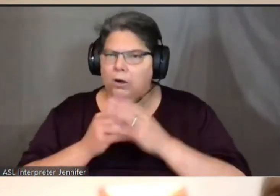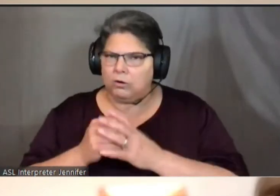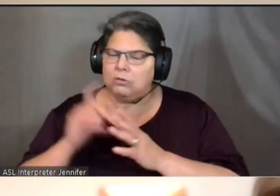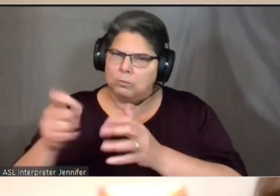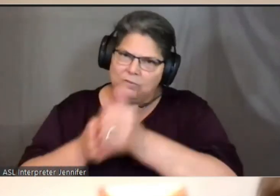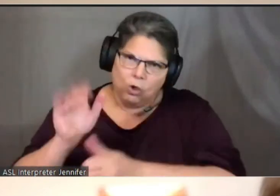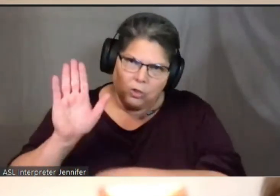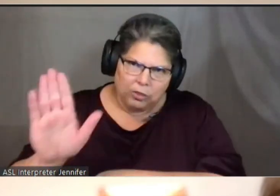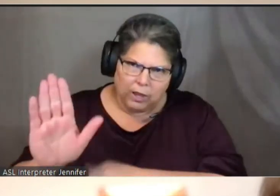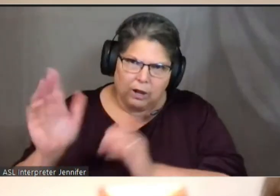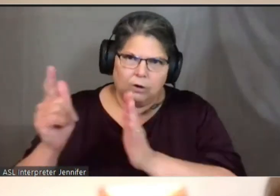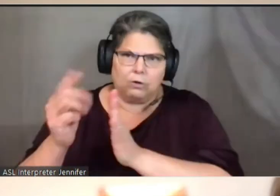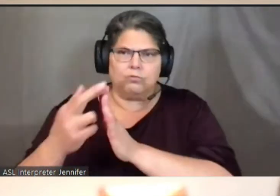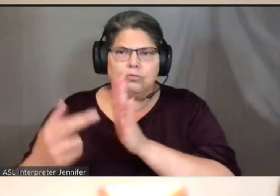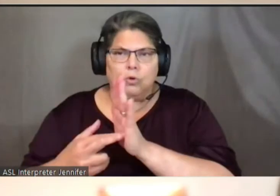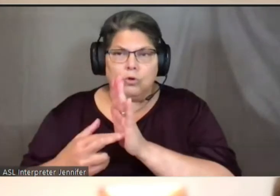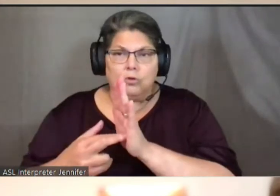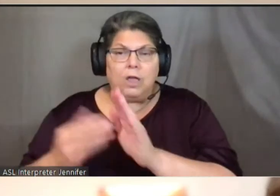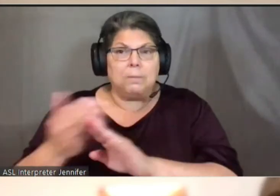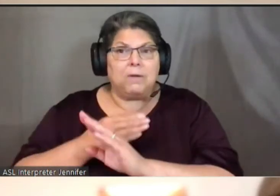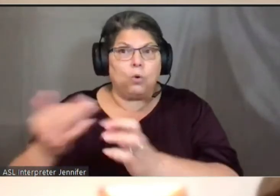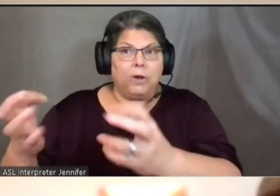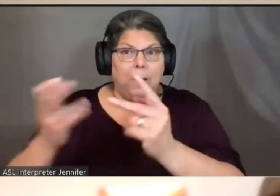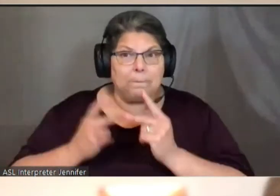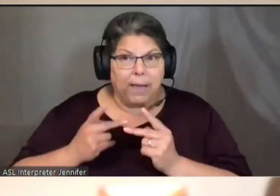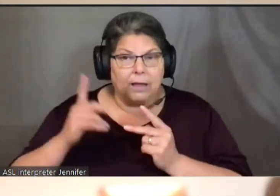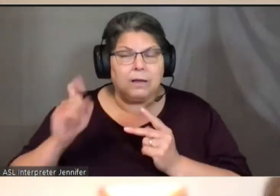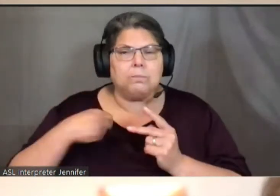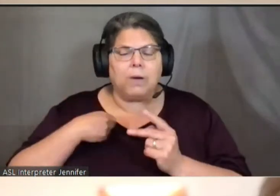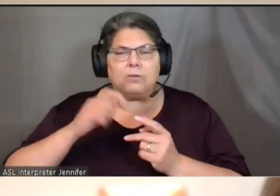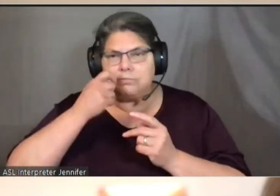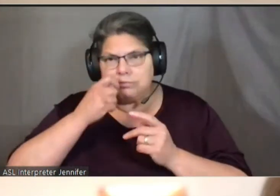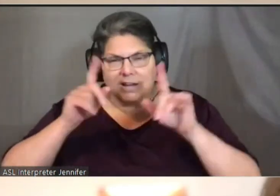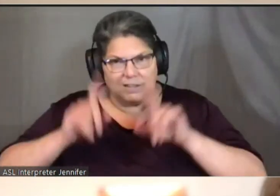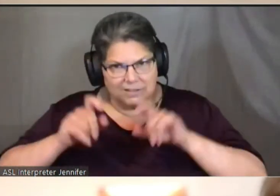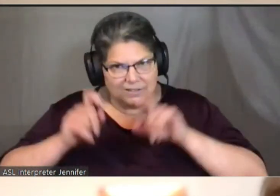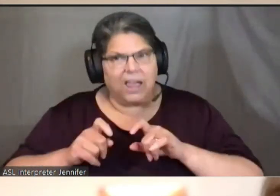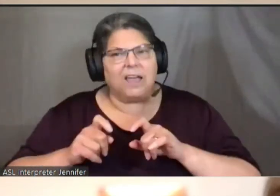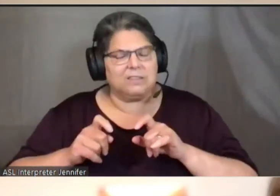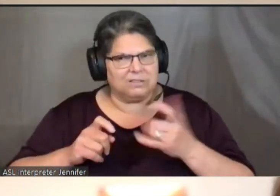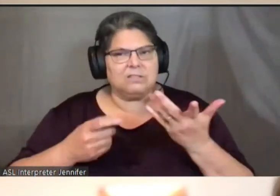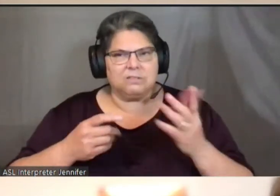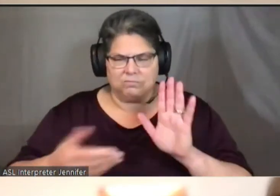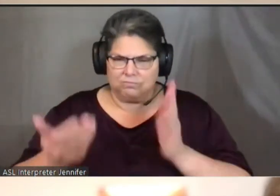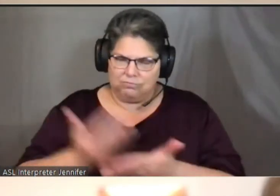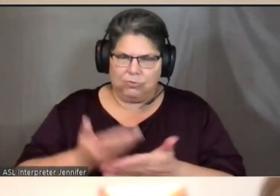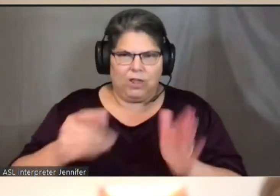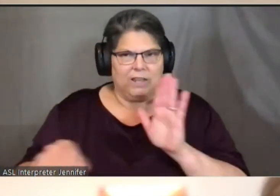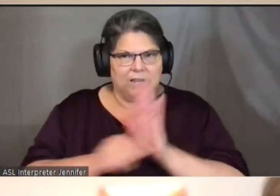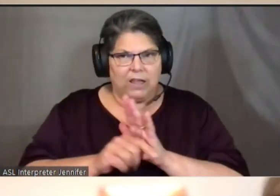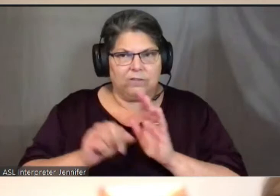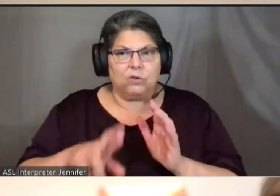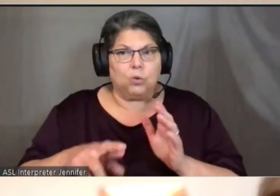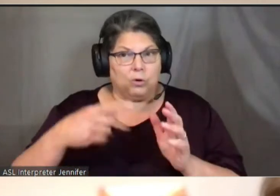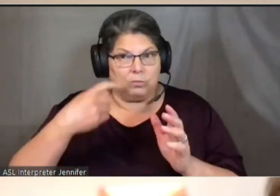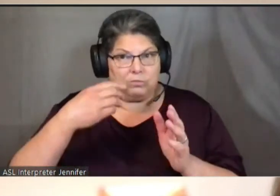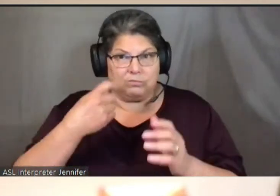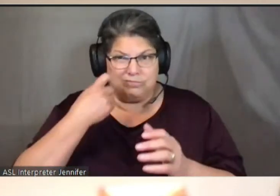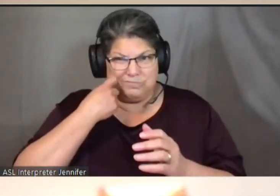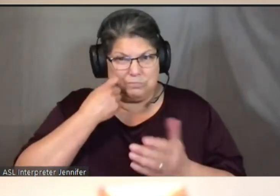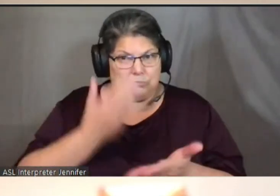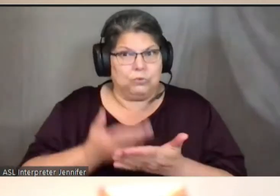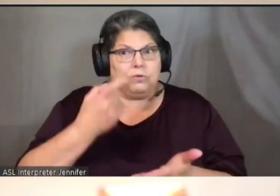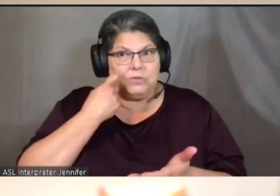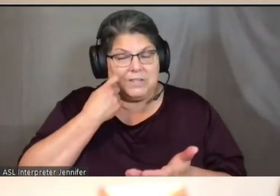return, they must have a negative test or proof of recent infection before they board, and they